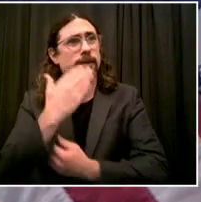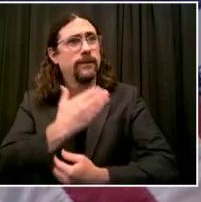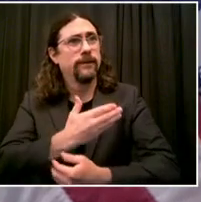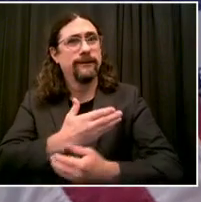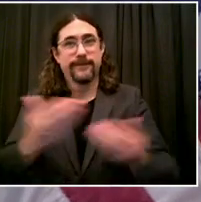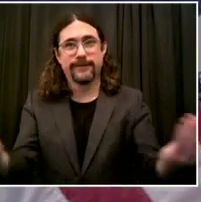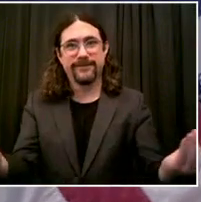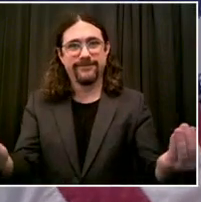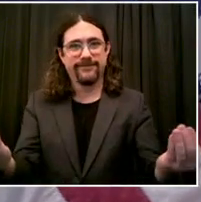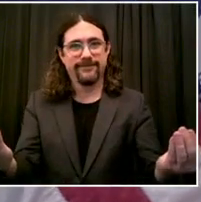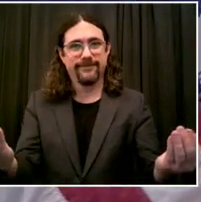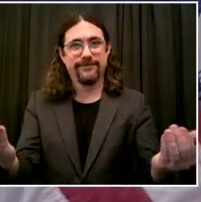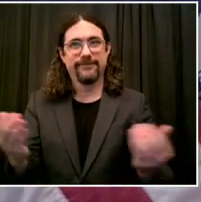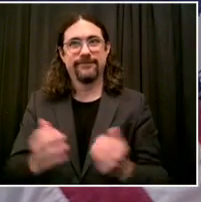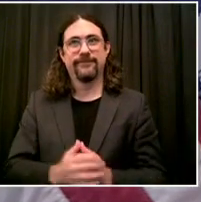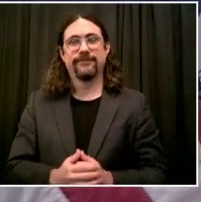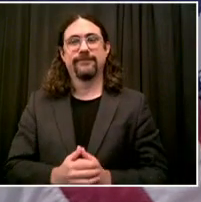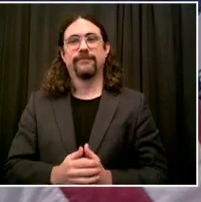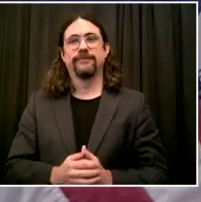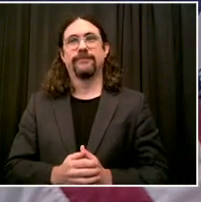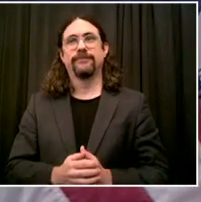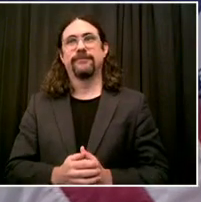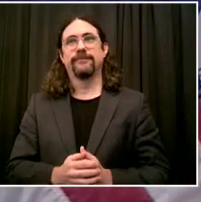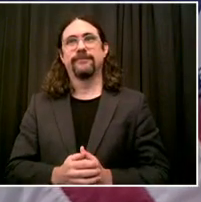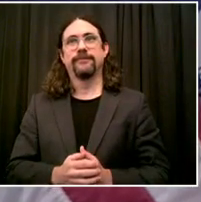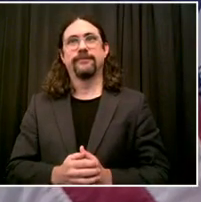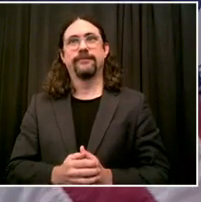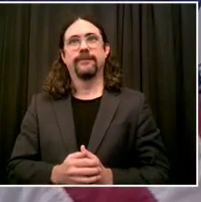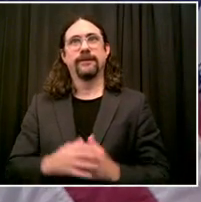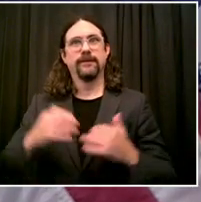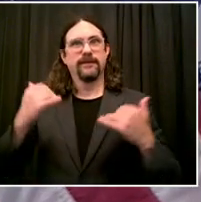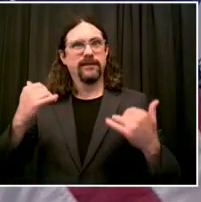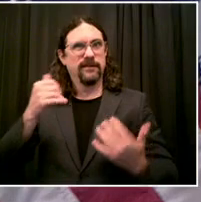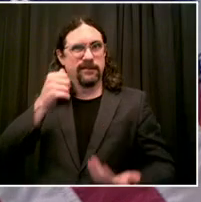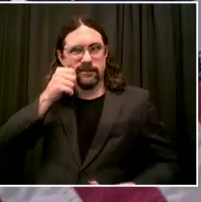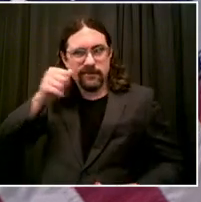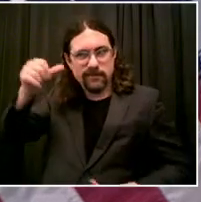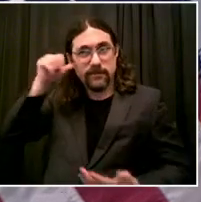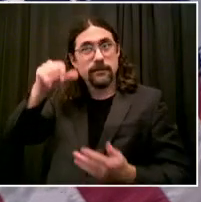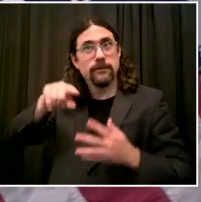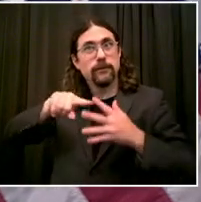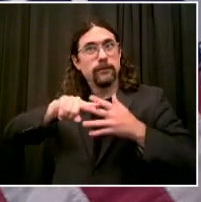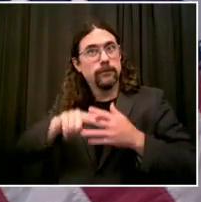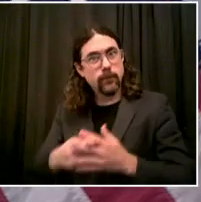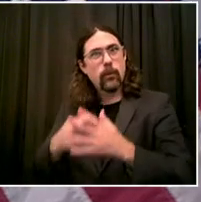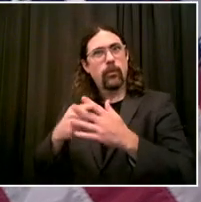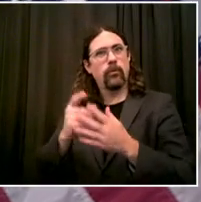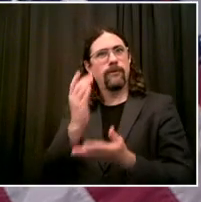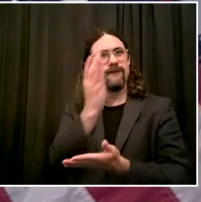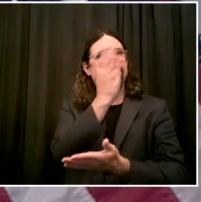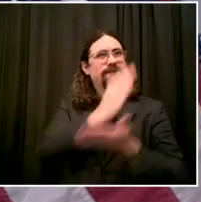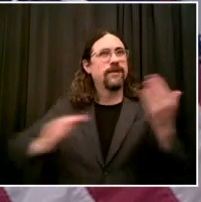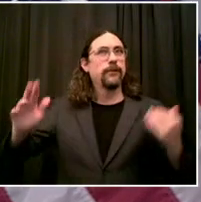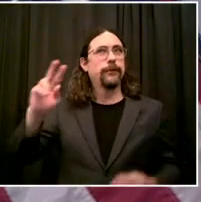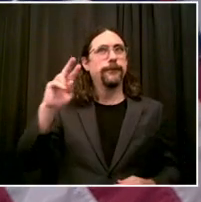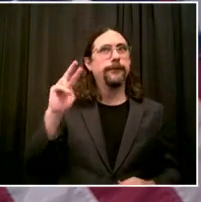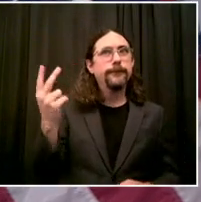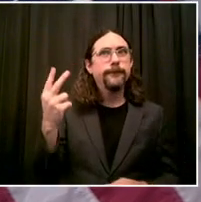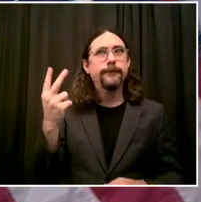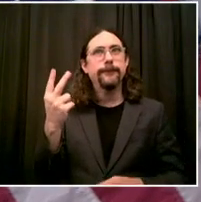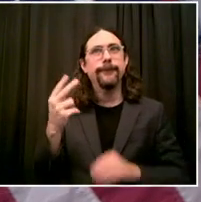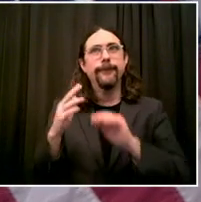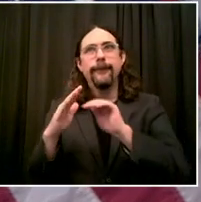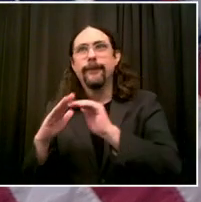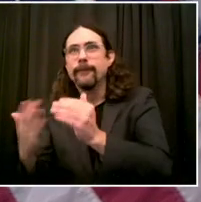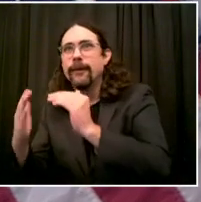yesterday, beginning of phase 2, and by everything that we're hearing here at City Hall, a great start for this city. A lot